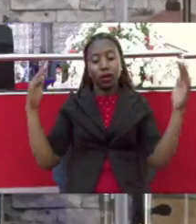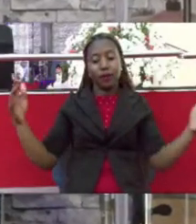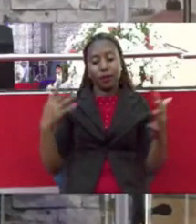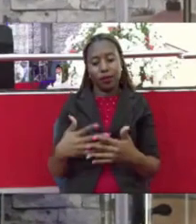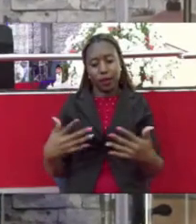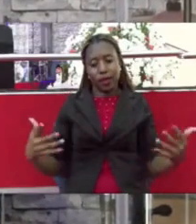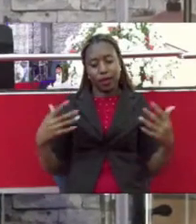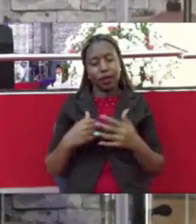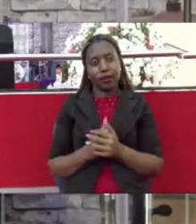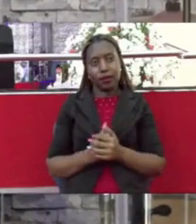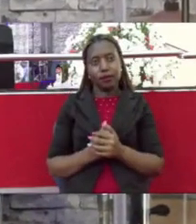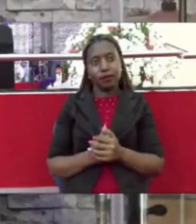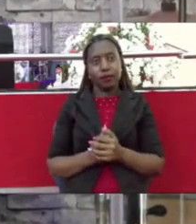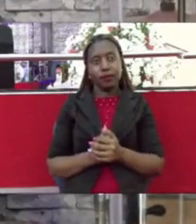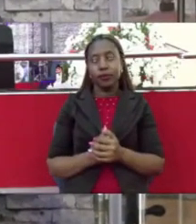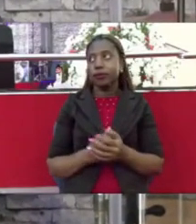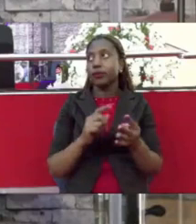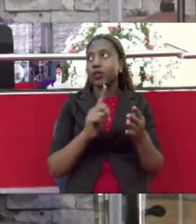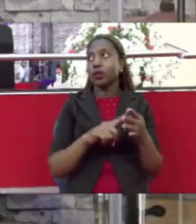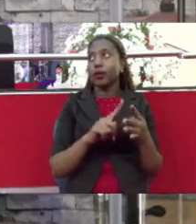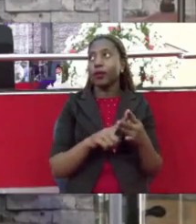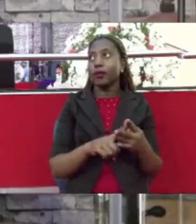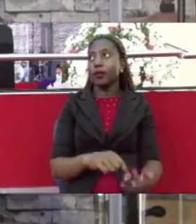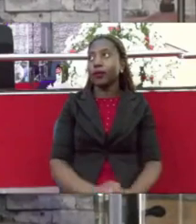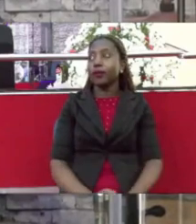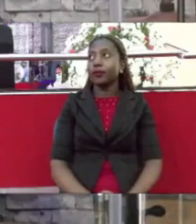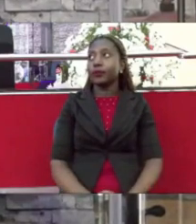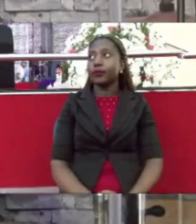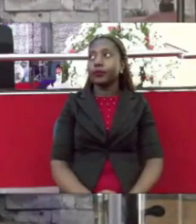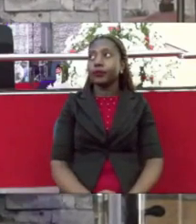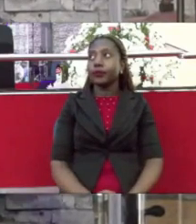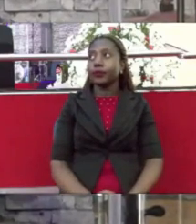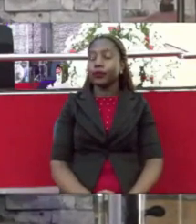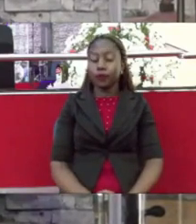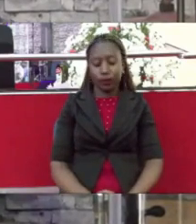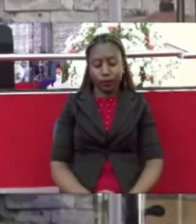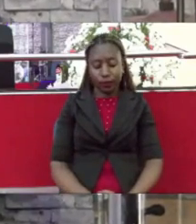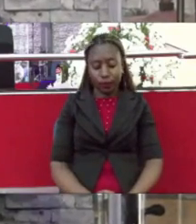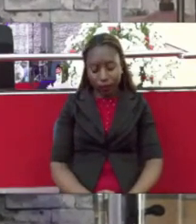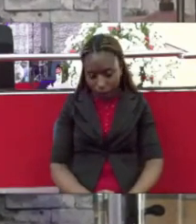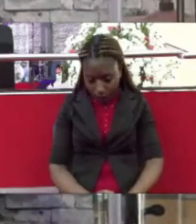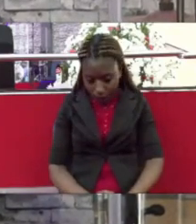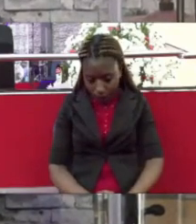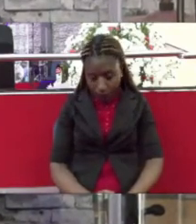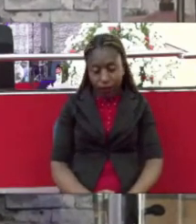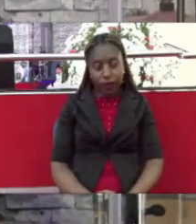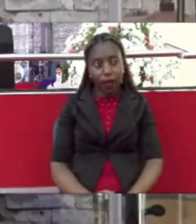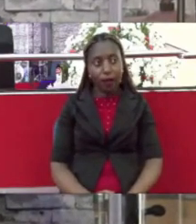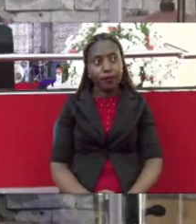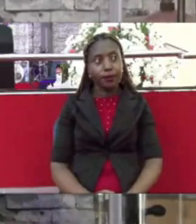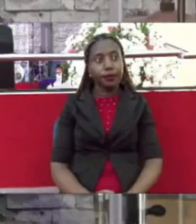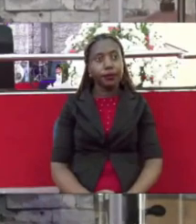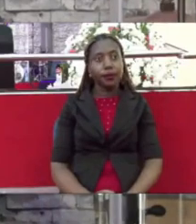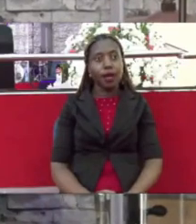picha iliyo kubwa. The fourth point. Ine. So we will have at the end of it, even as we pick